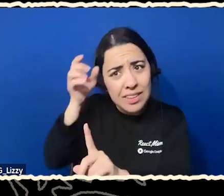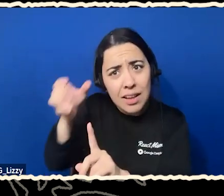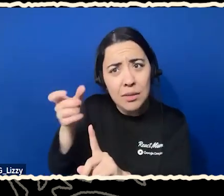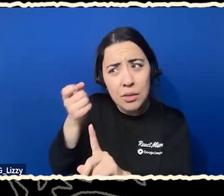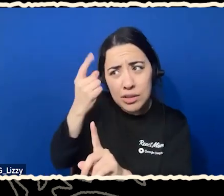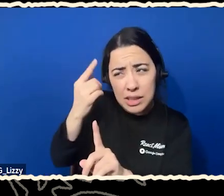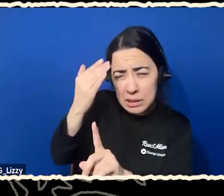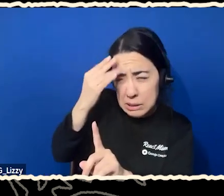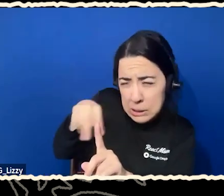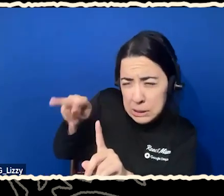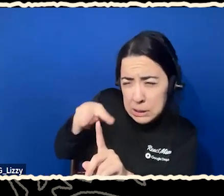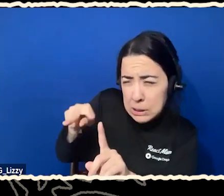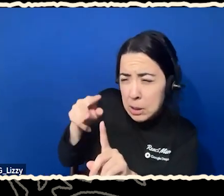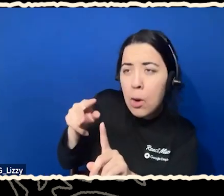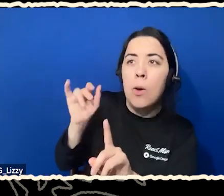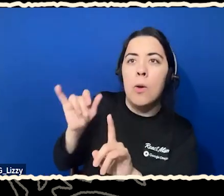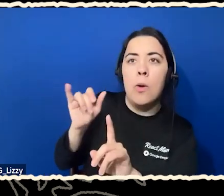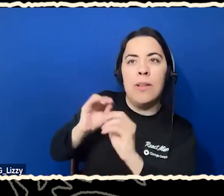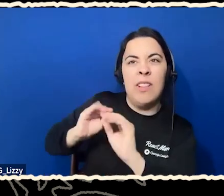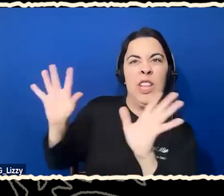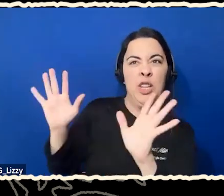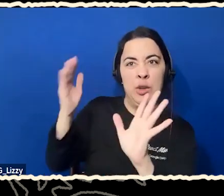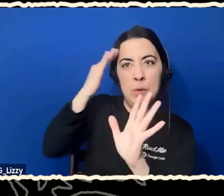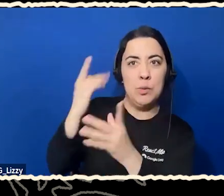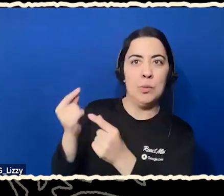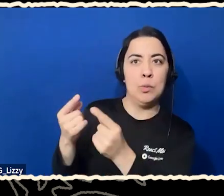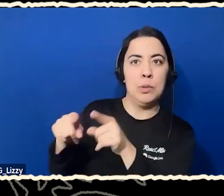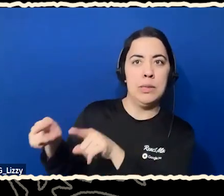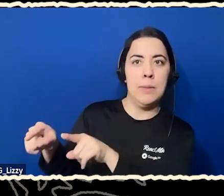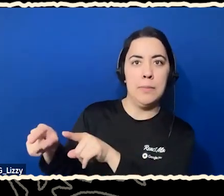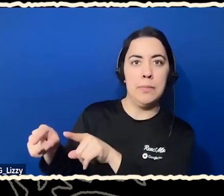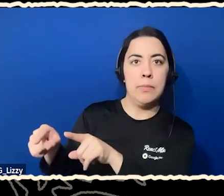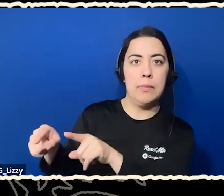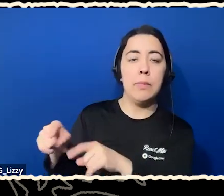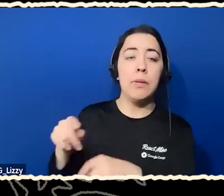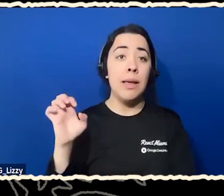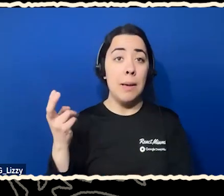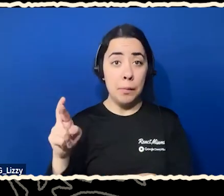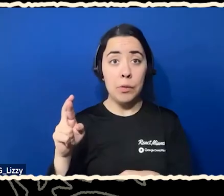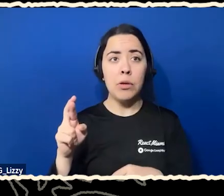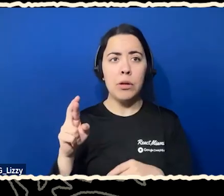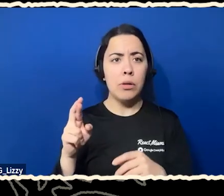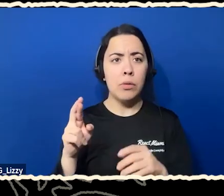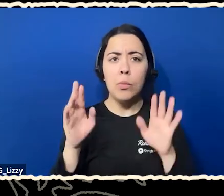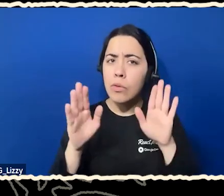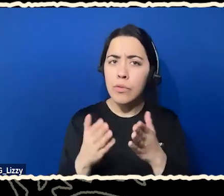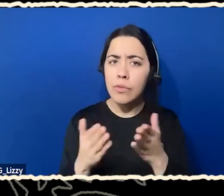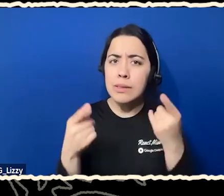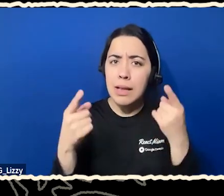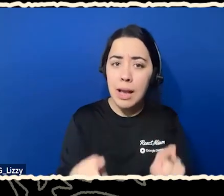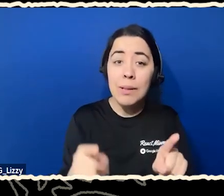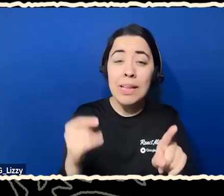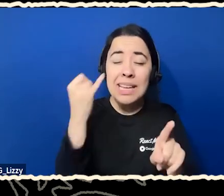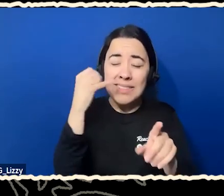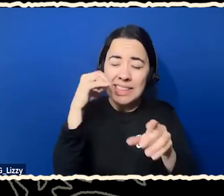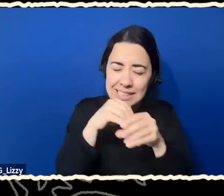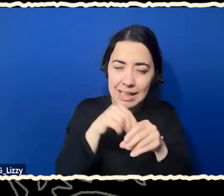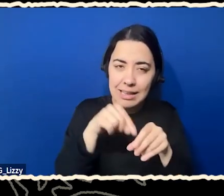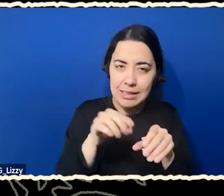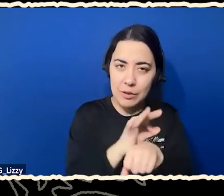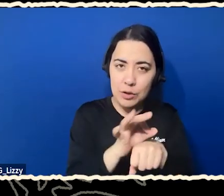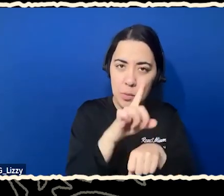doing. Immer makes the magic work. The magic only works inside these functions. Please do not do this anywhere else or you will break